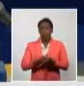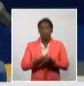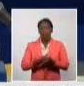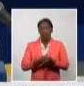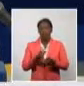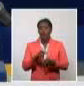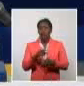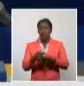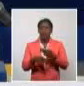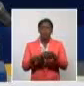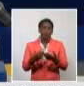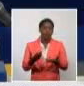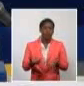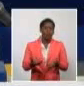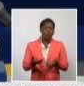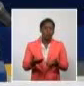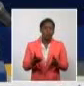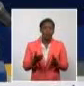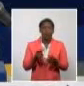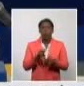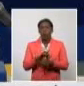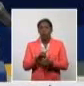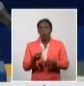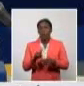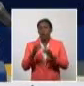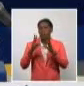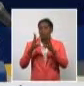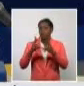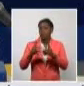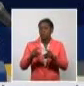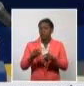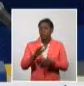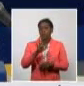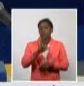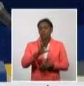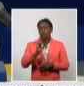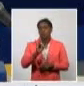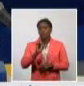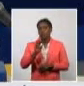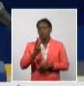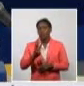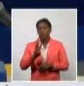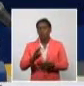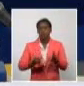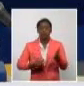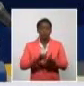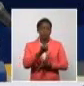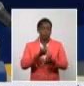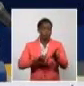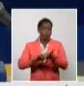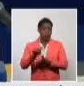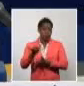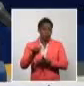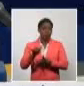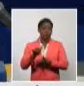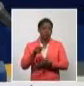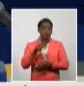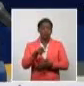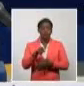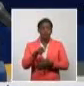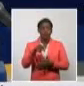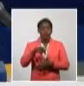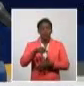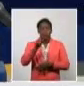but there were a total of 563 departures among Cubans who reside in the